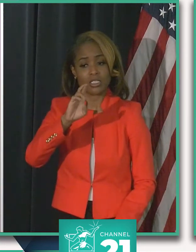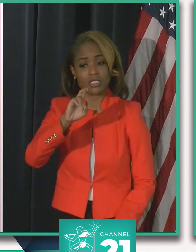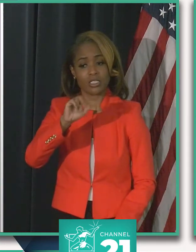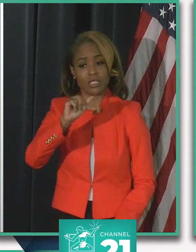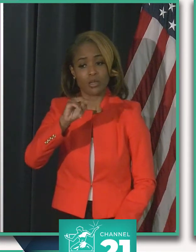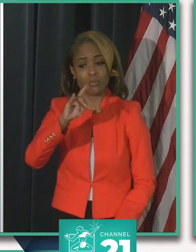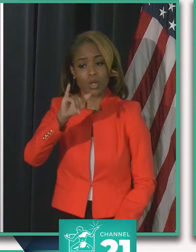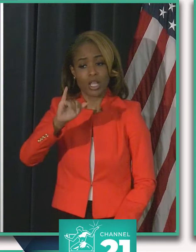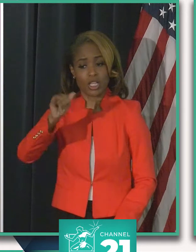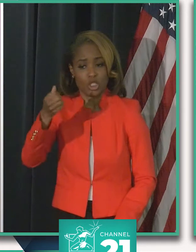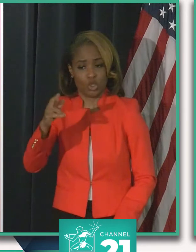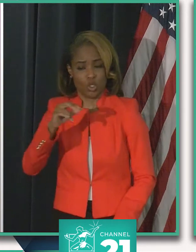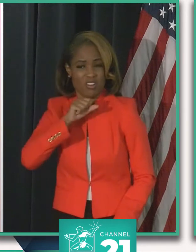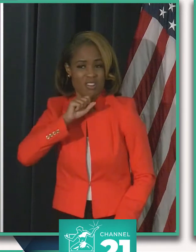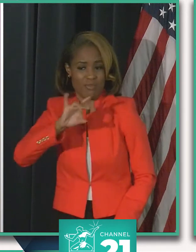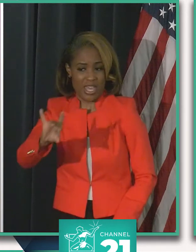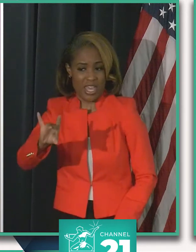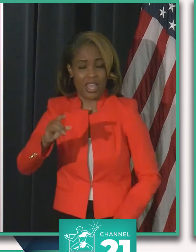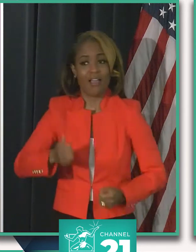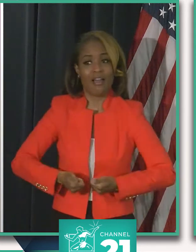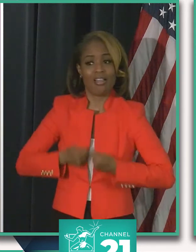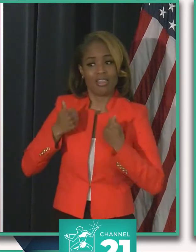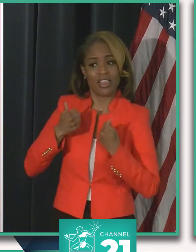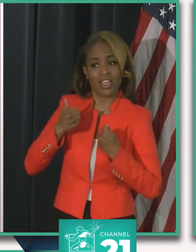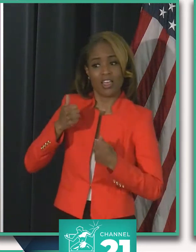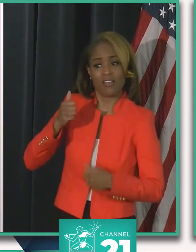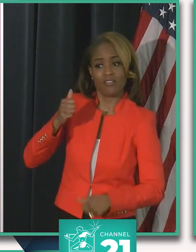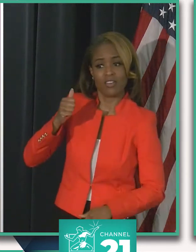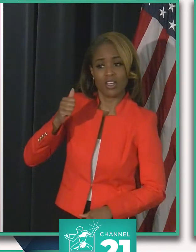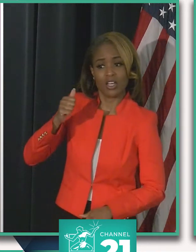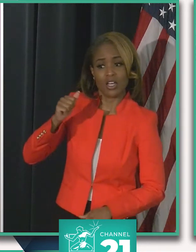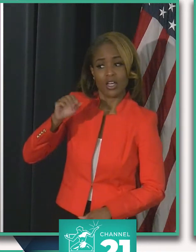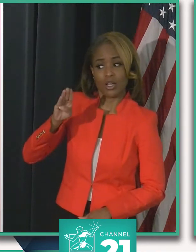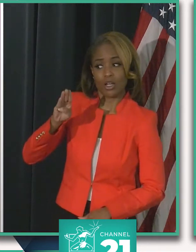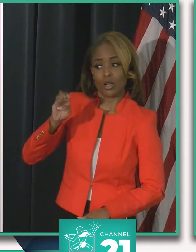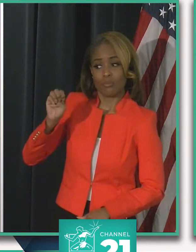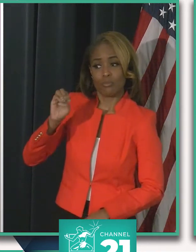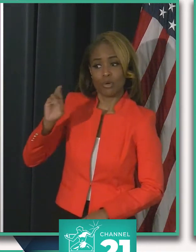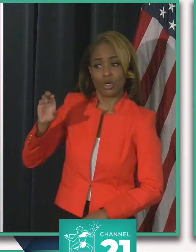am 8 years old, and I live in Berg, Glasher,